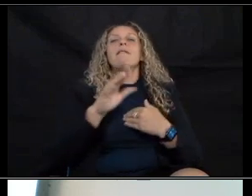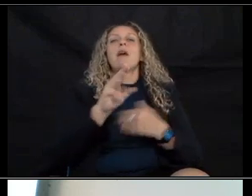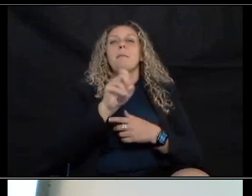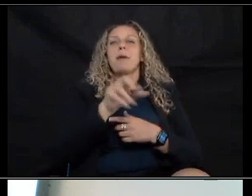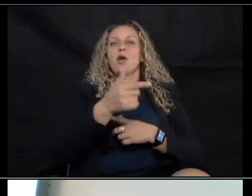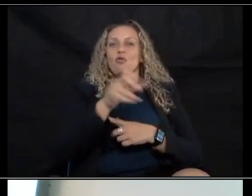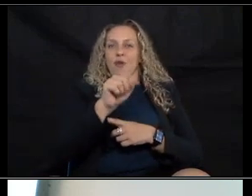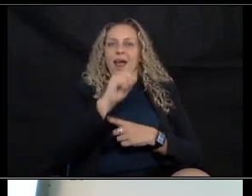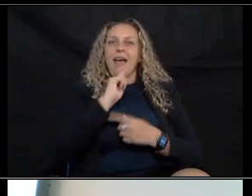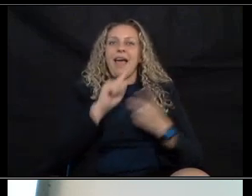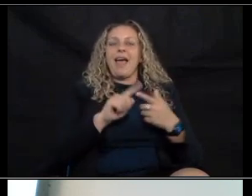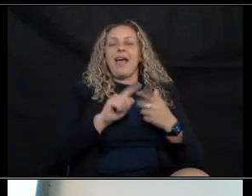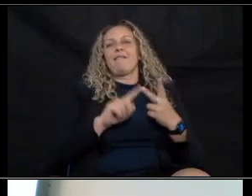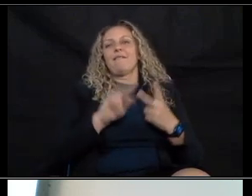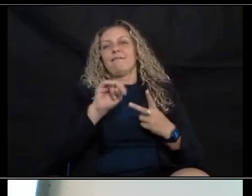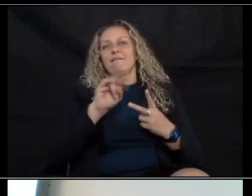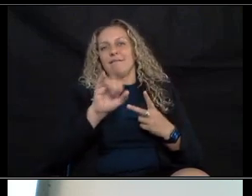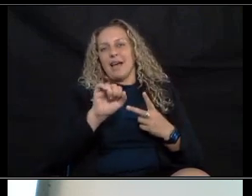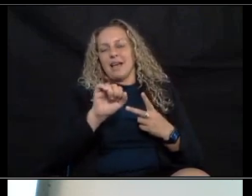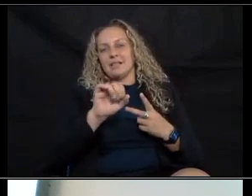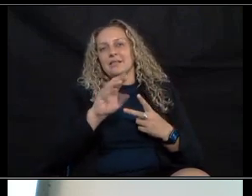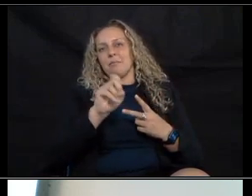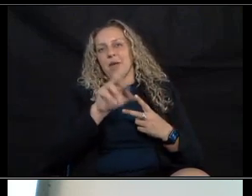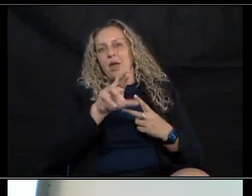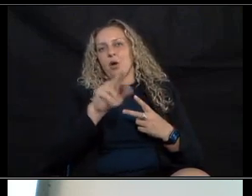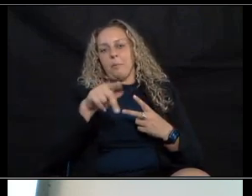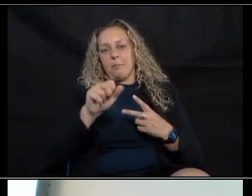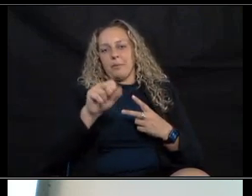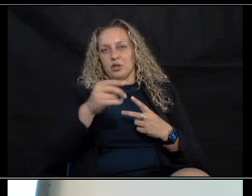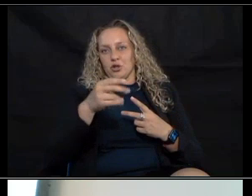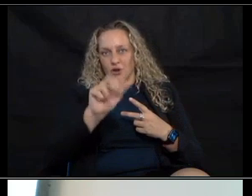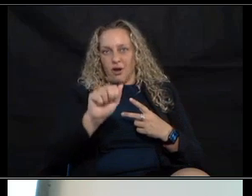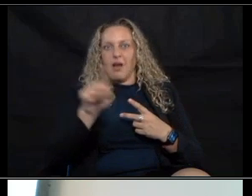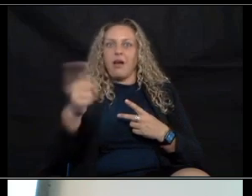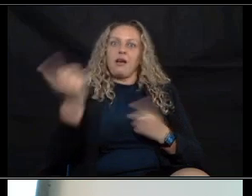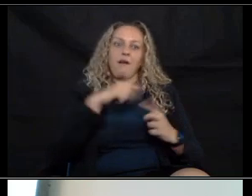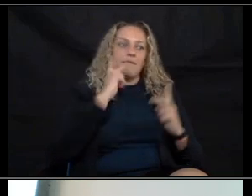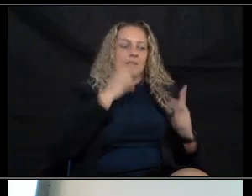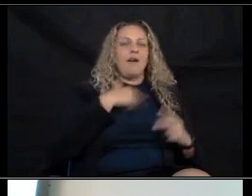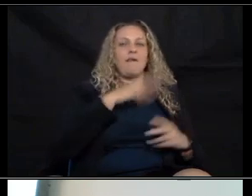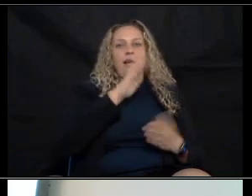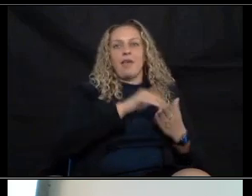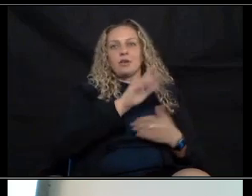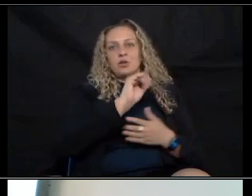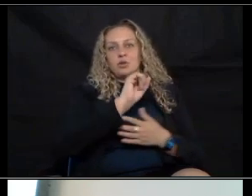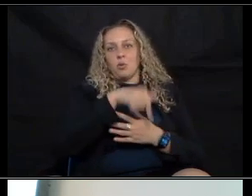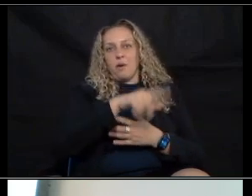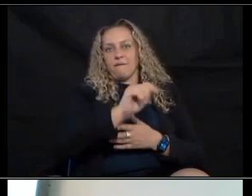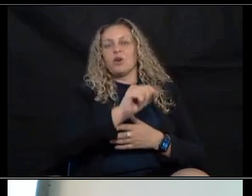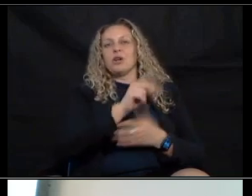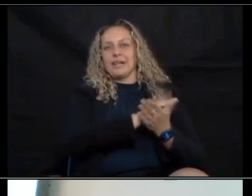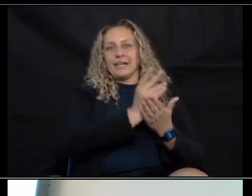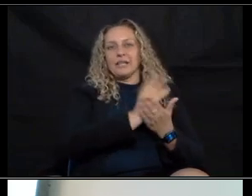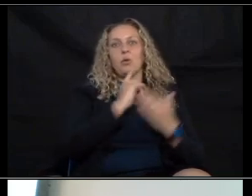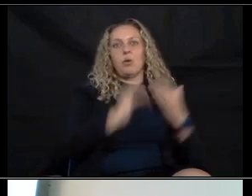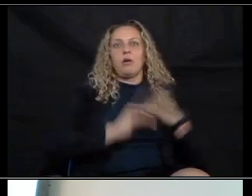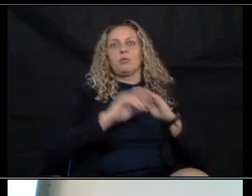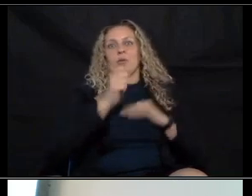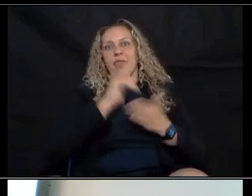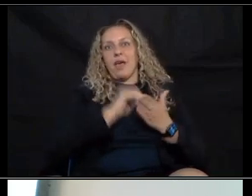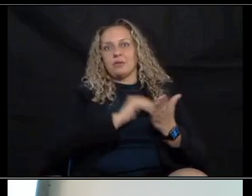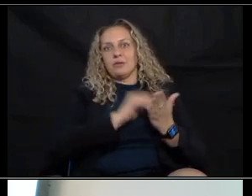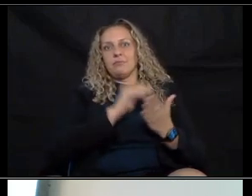Grant and Vice Mayor Pinserga come out and visit. Our 5,000 square foot kitchen will be able to do up to 10,000 meals per day. We